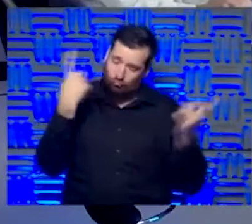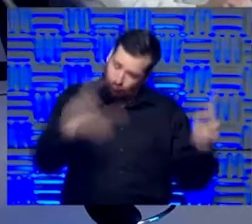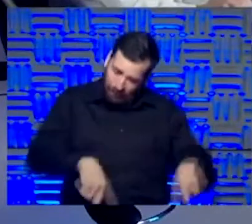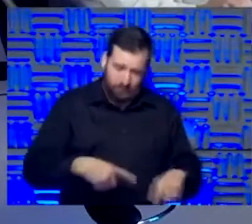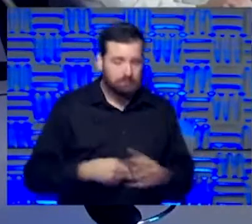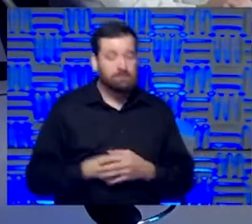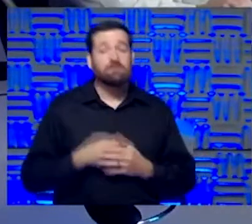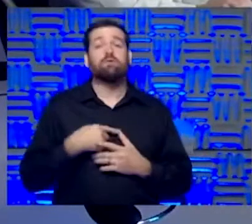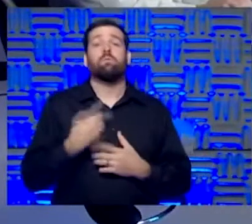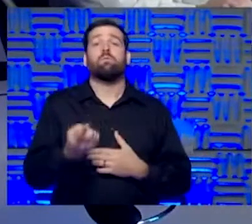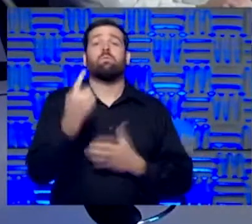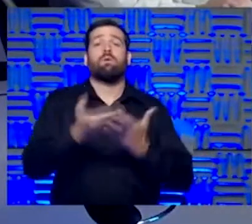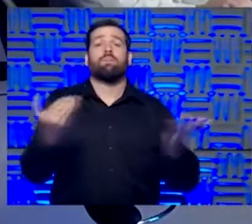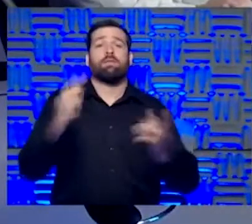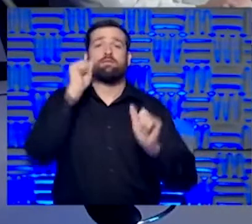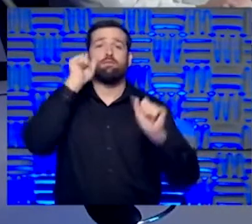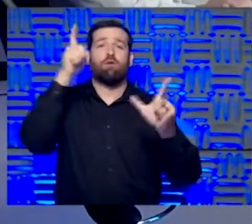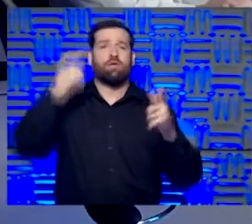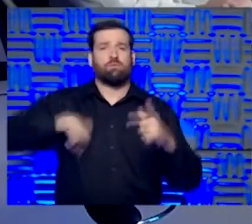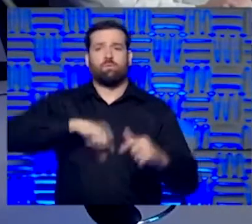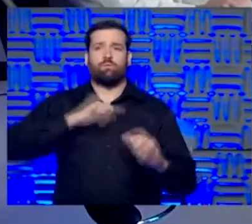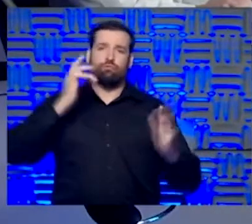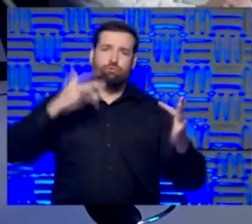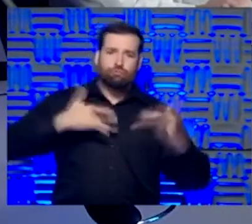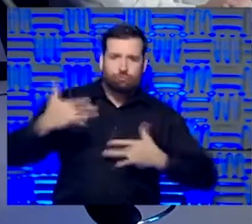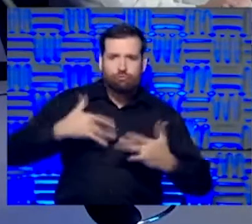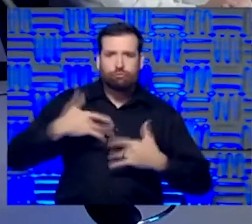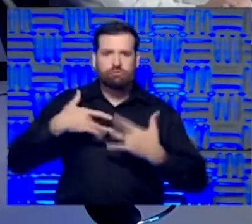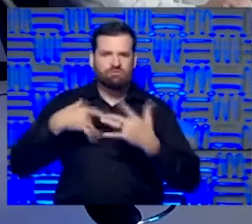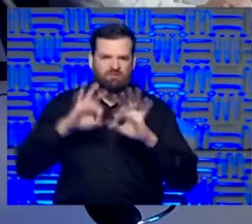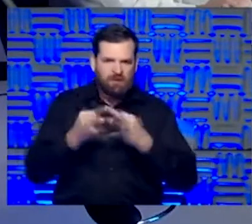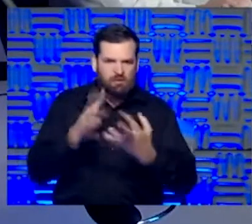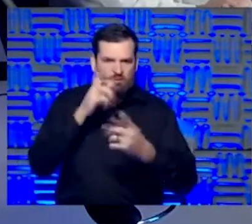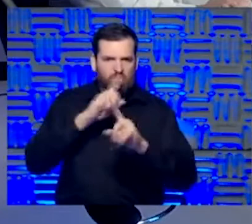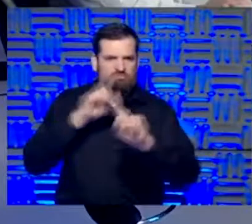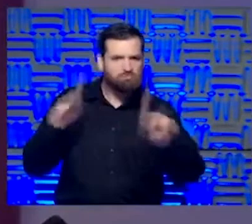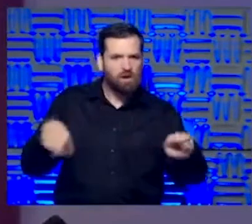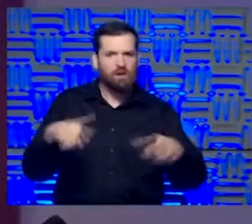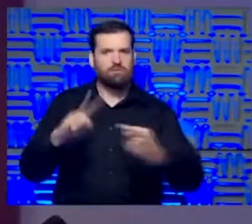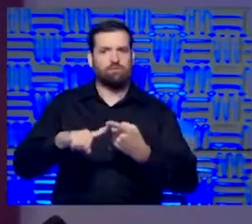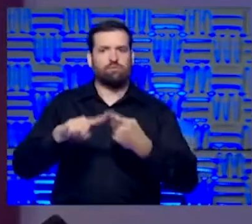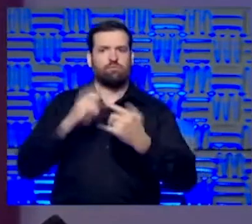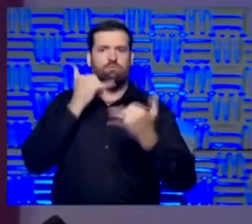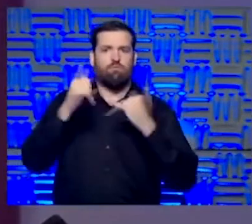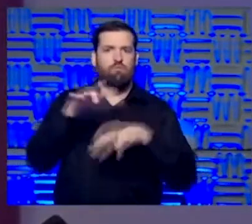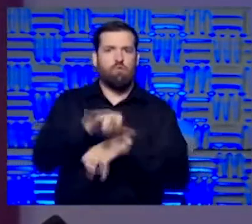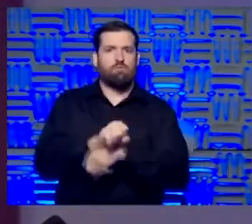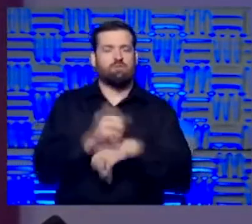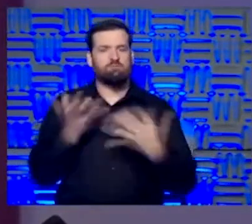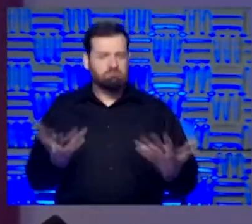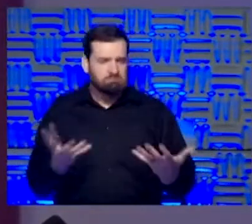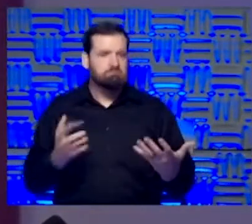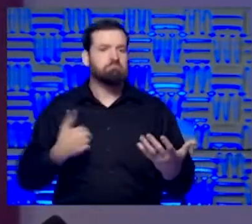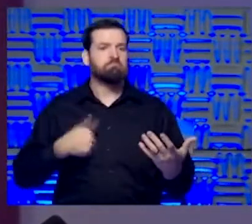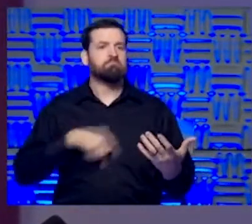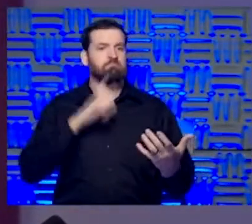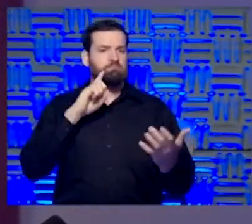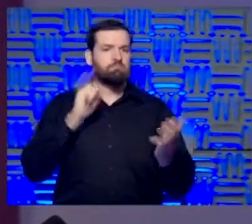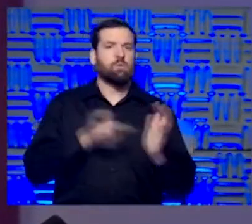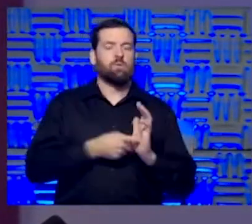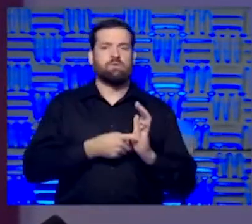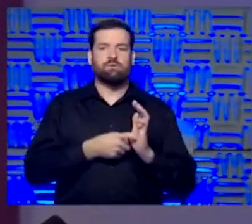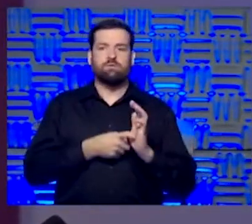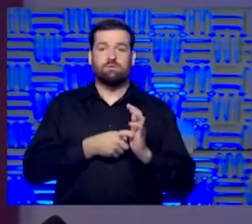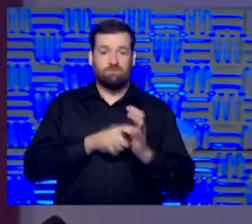that has surprised us is that we were concerned about how families were going to react to telemedicine. And what we found is that our engagement scores have actually